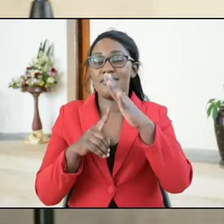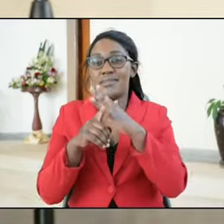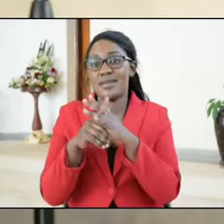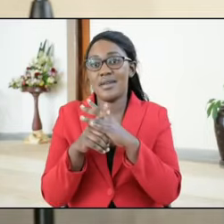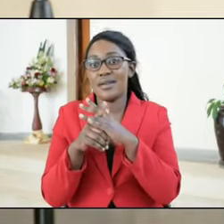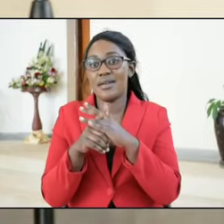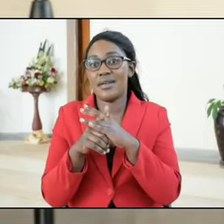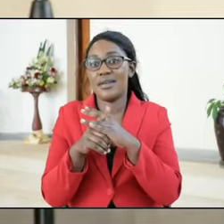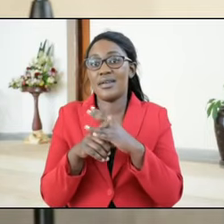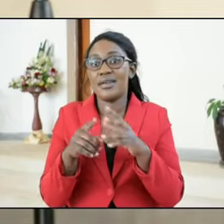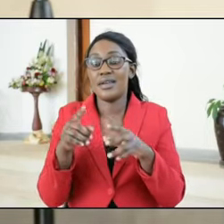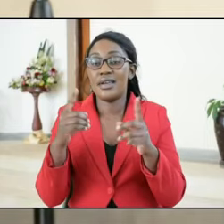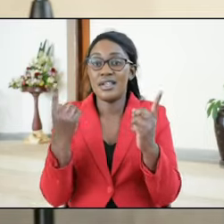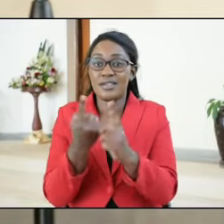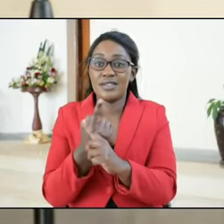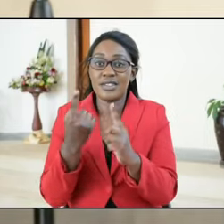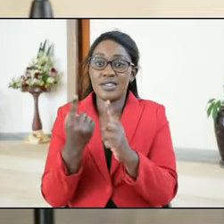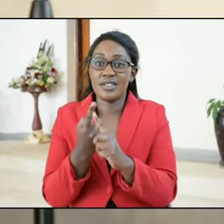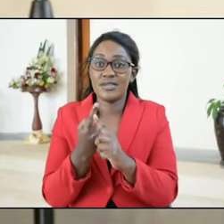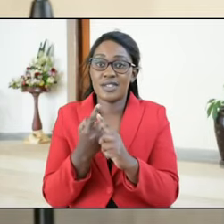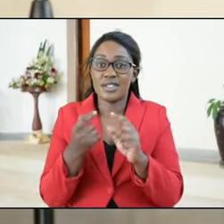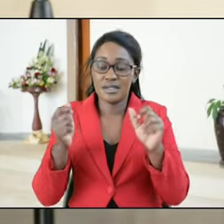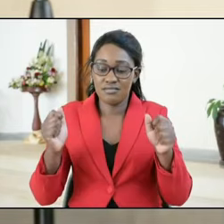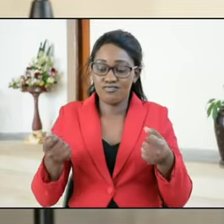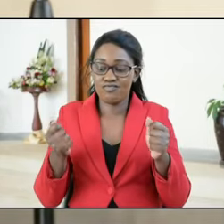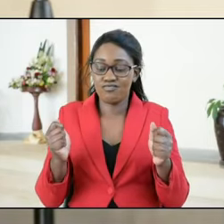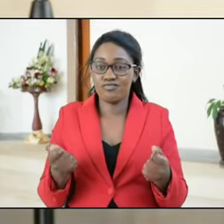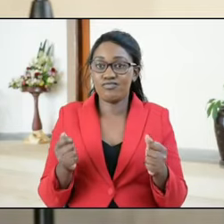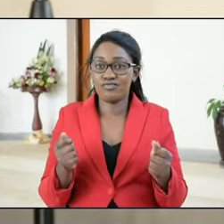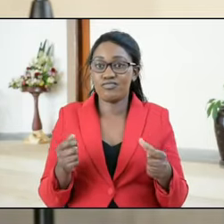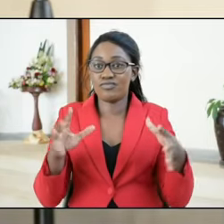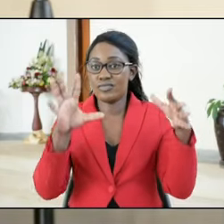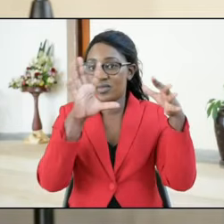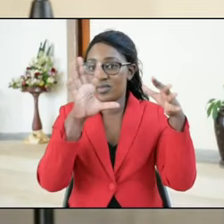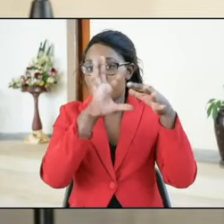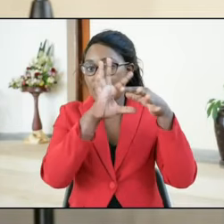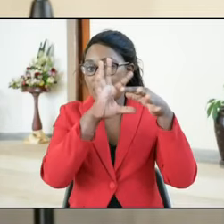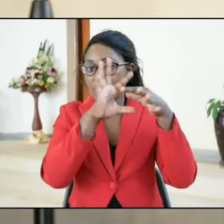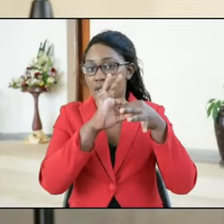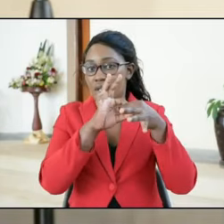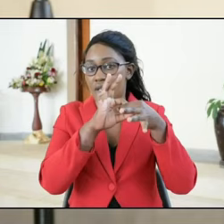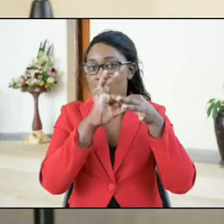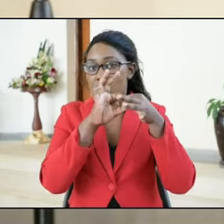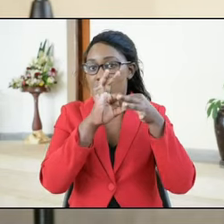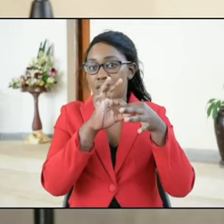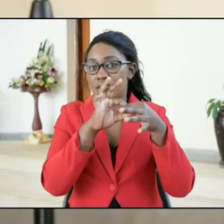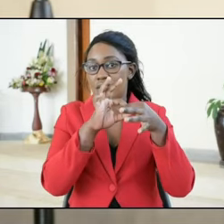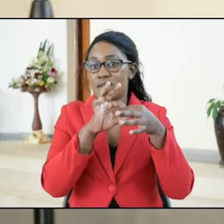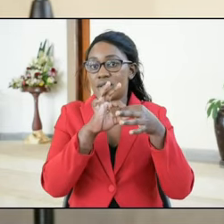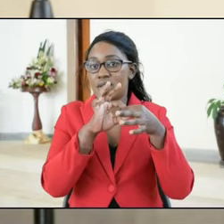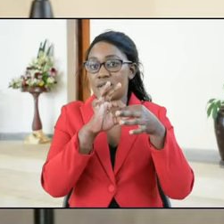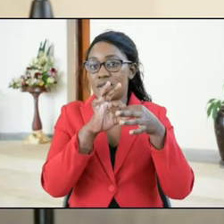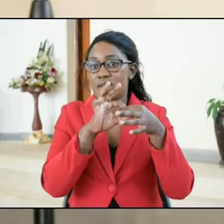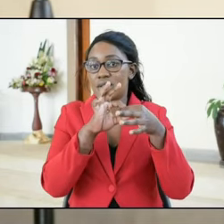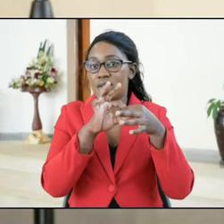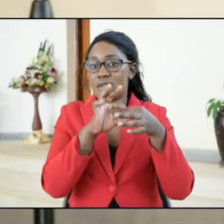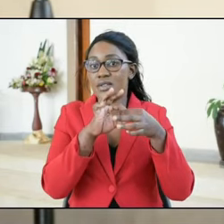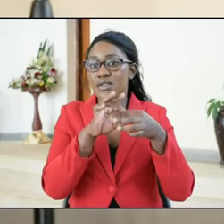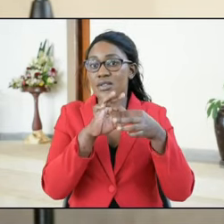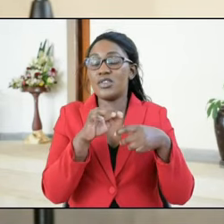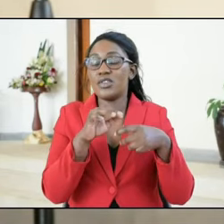some traditions and cultures that actually do not come into conflict with the laws of God, because, you